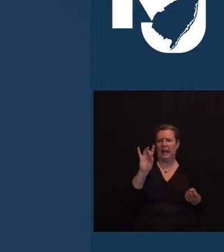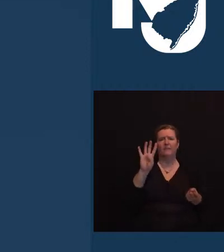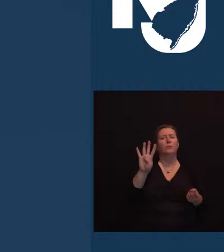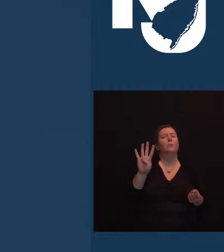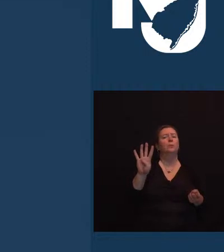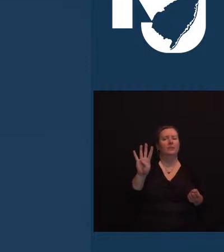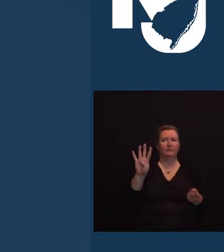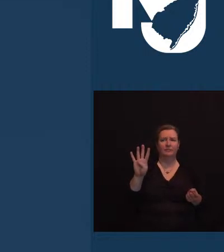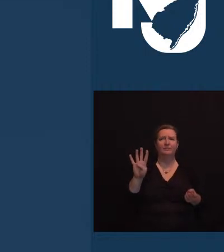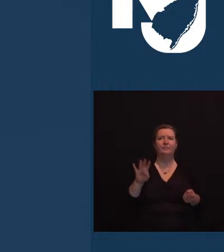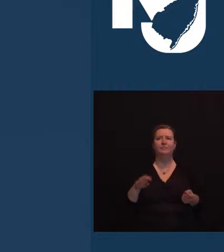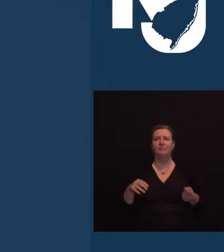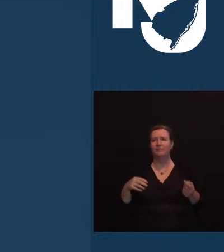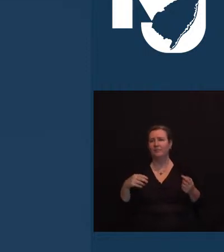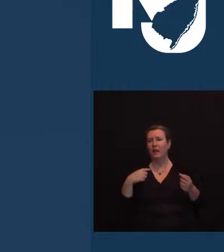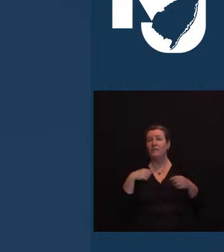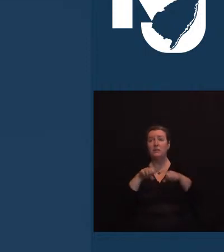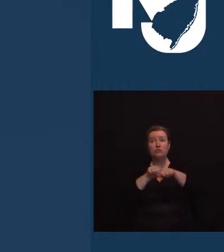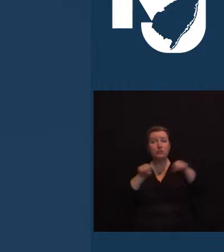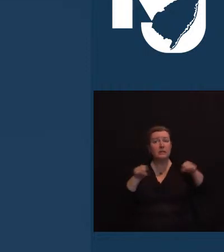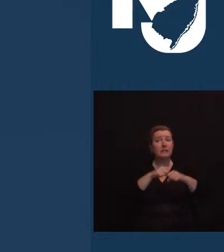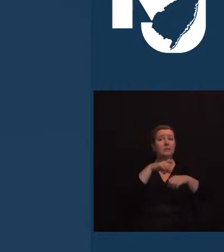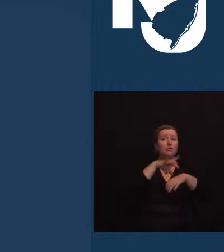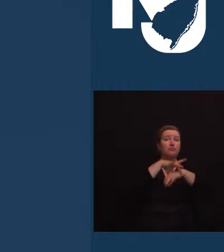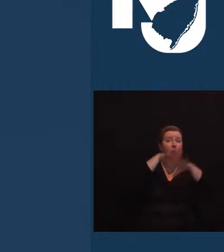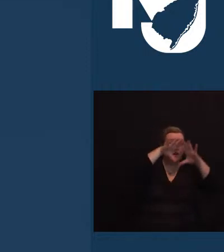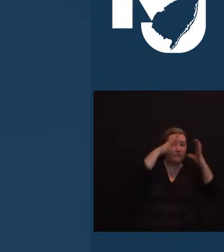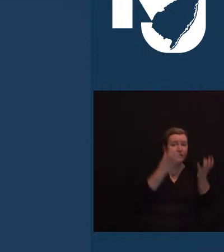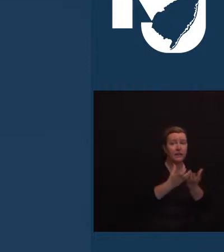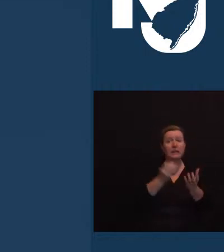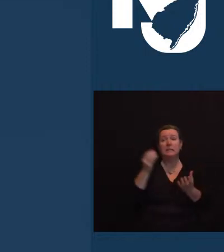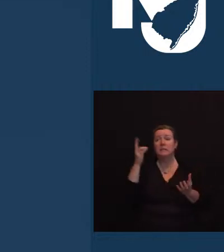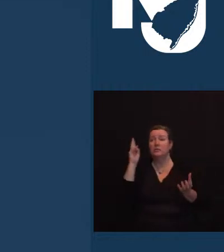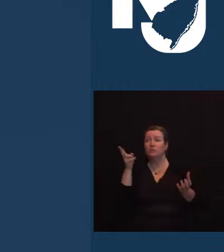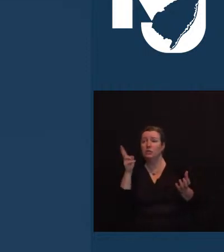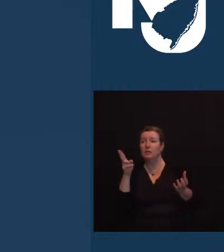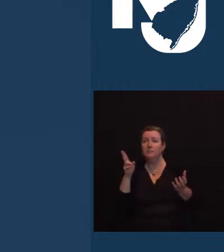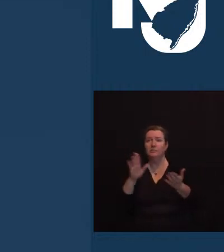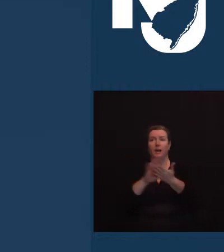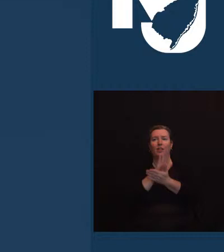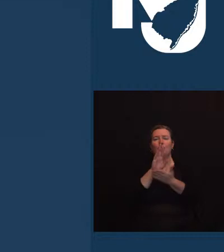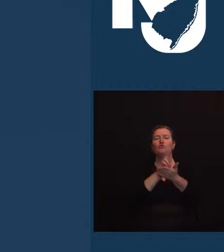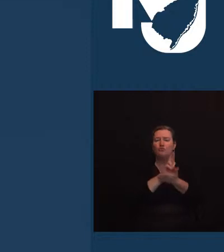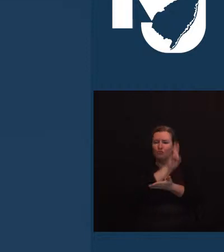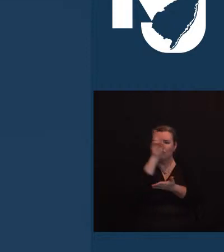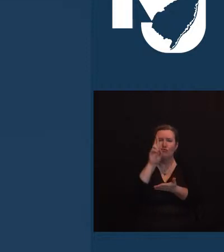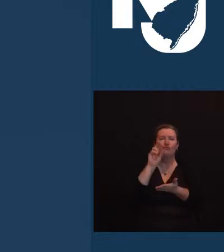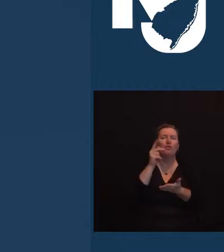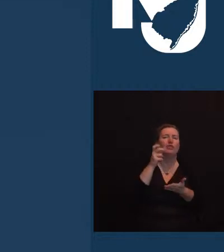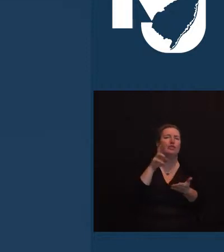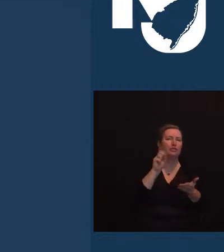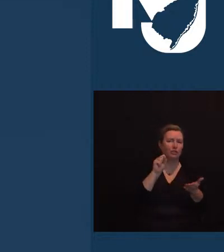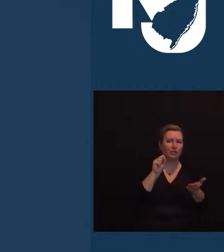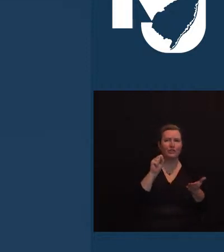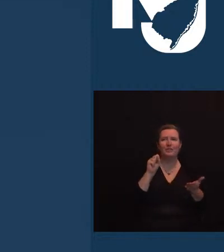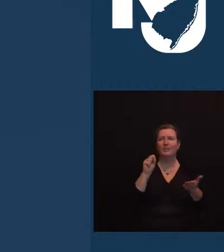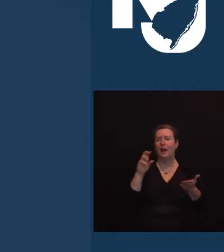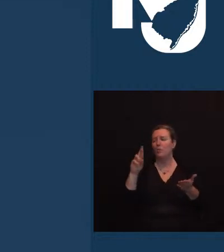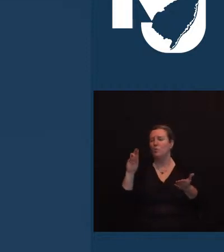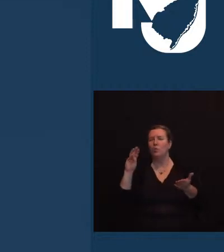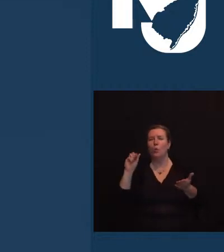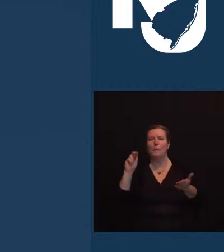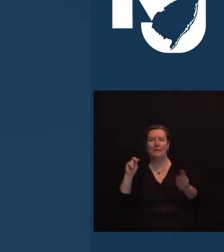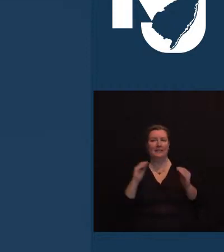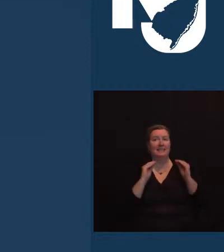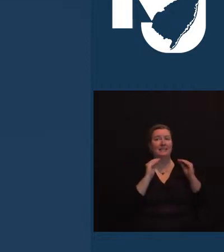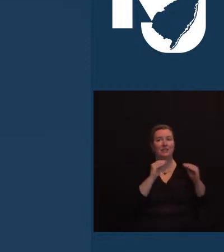history from respectively Rowan University and Rutgers University, Camden, she spent more than 20 years educating the children of Camden, pushing her students